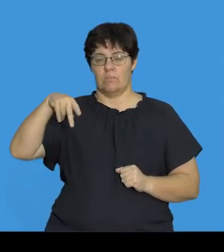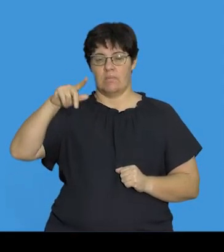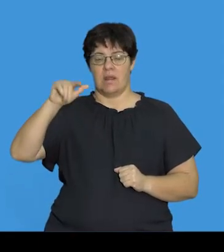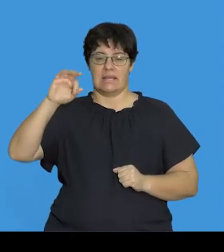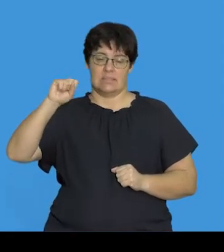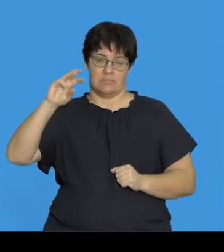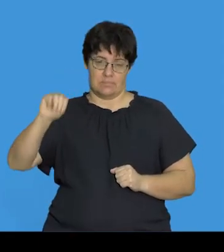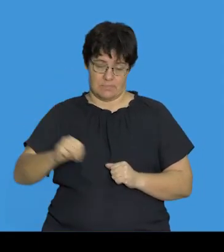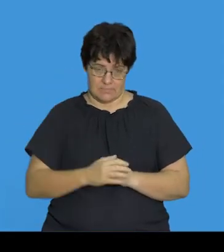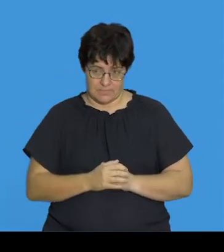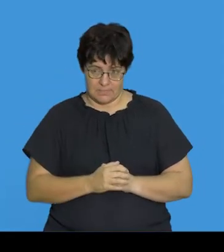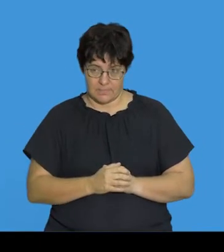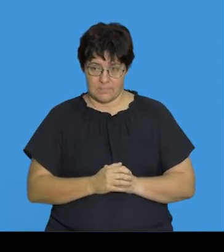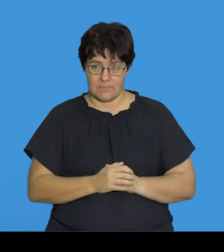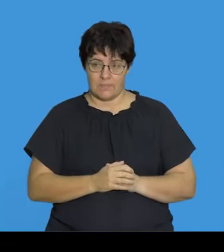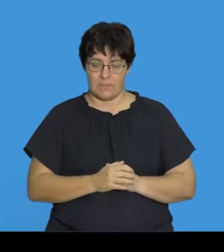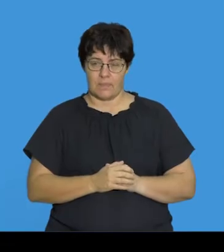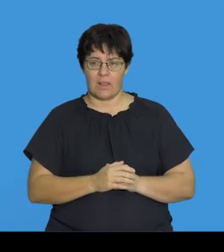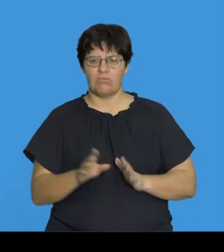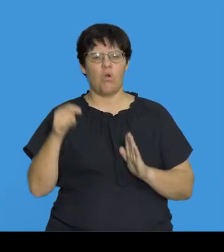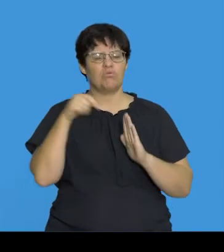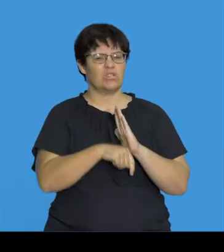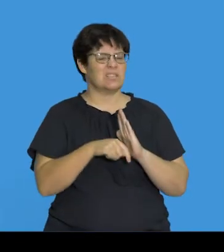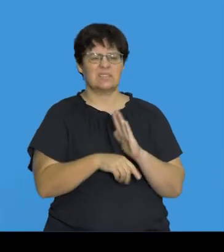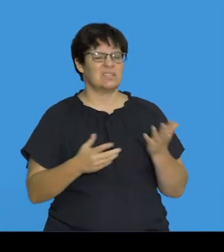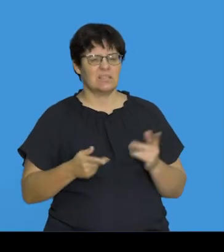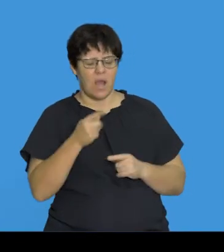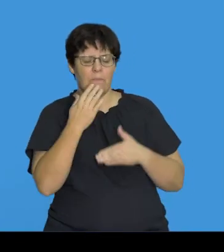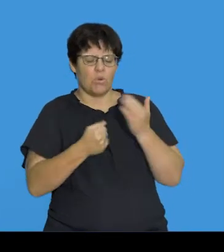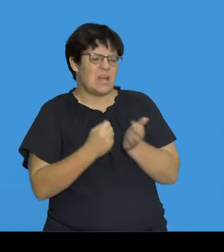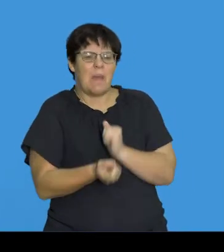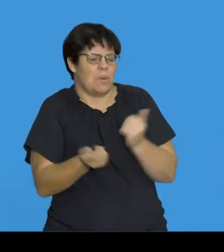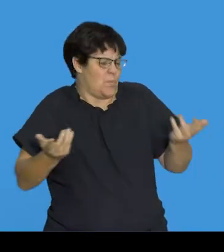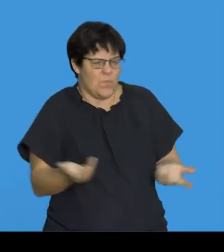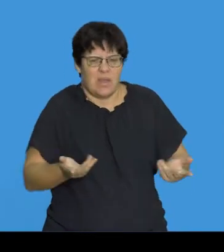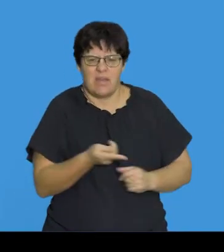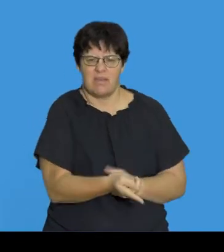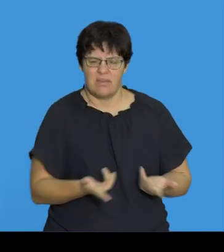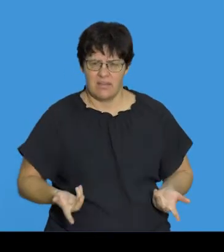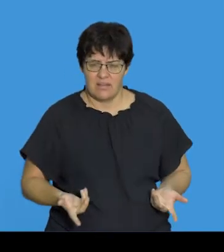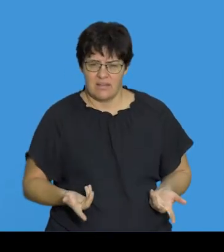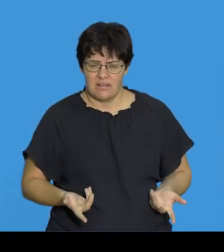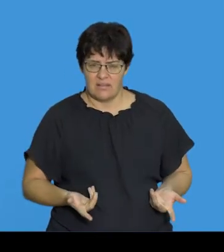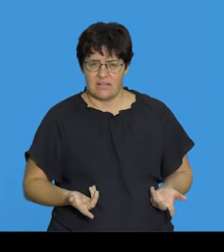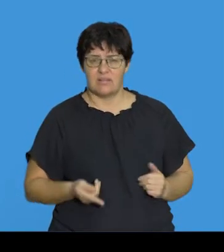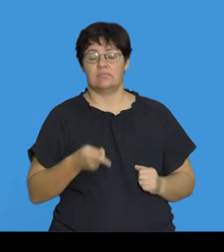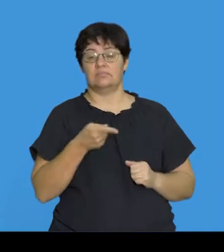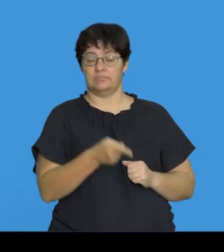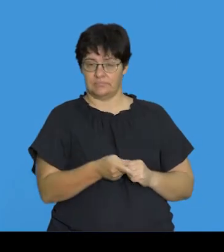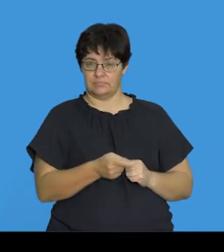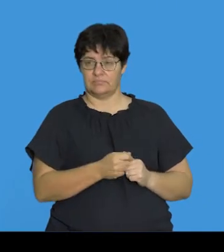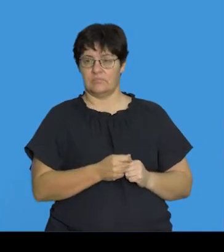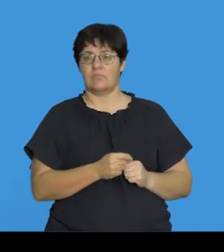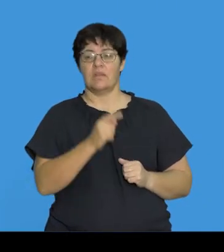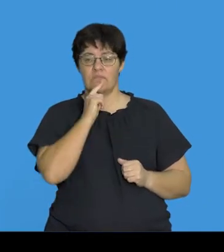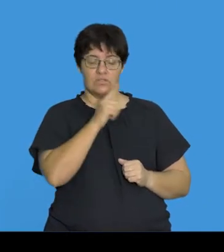cytoplasm. So just to give you context to where this process is happening. So the first process, as I